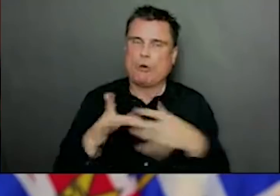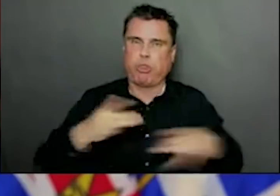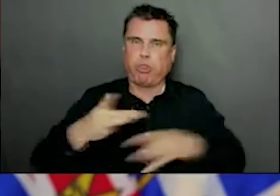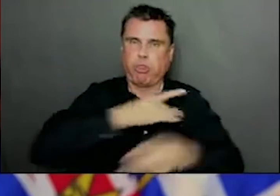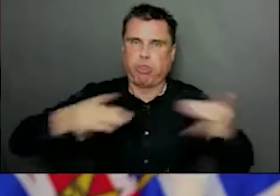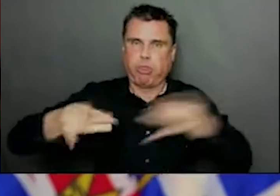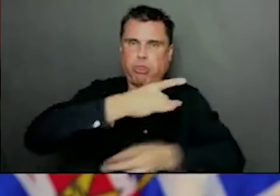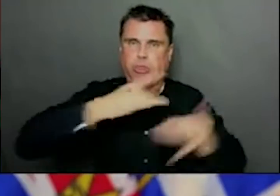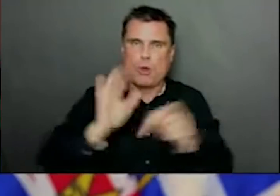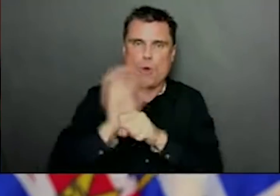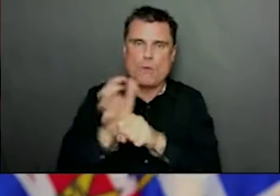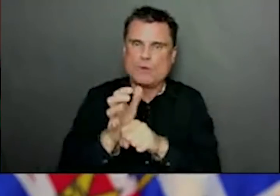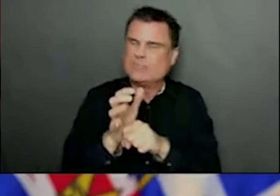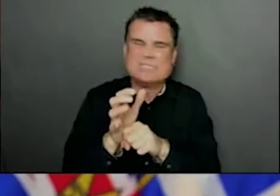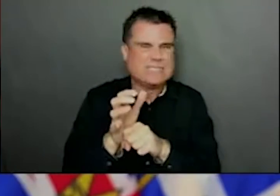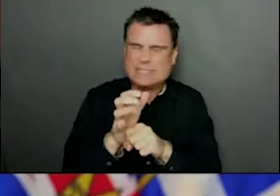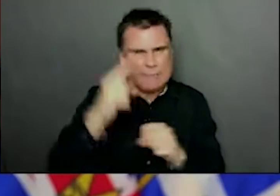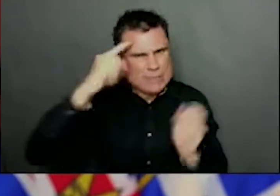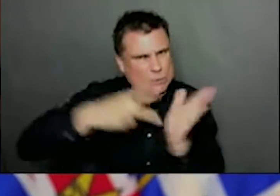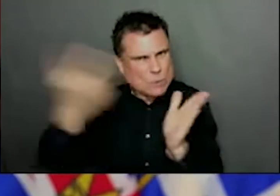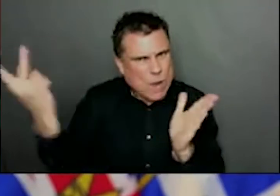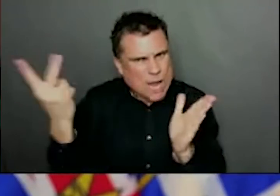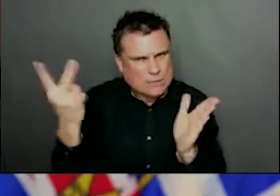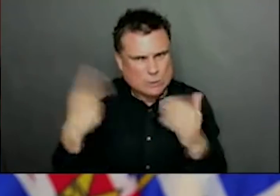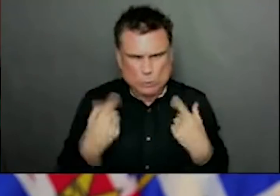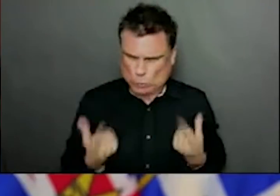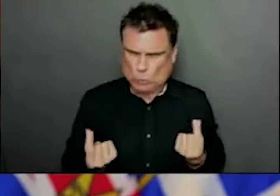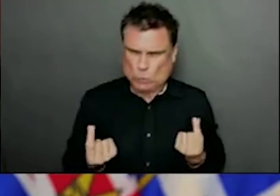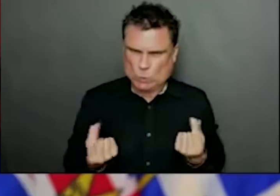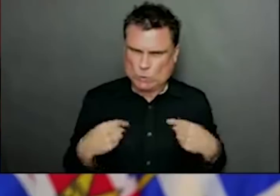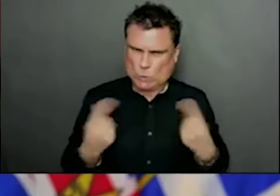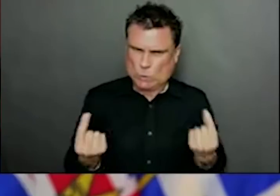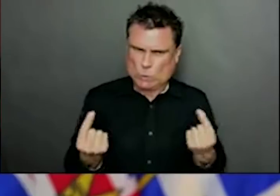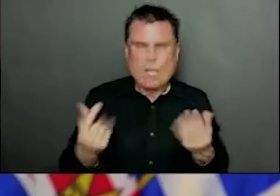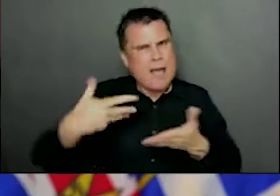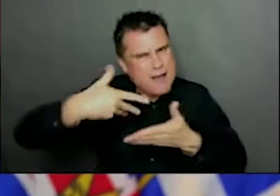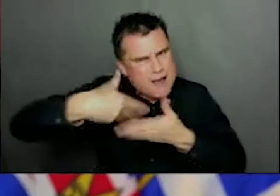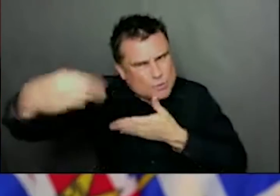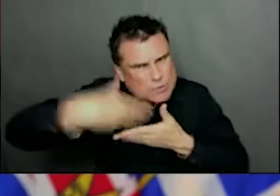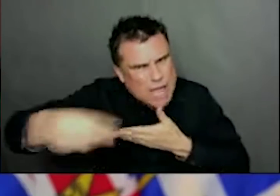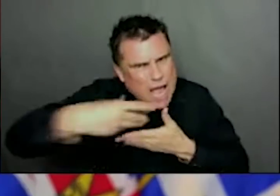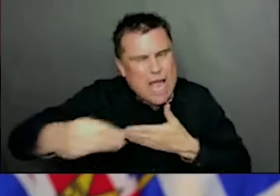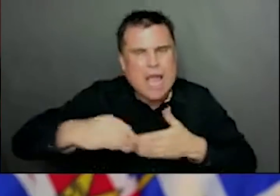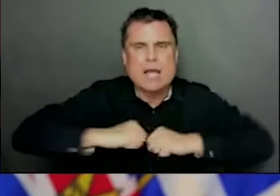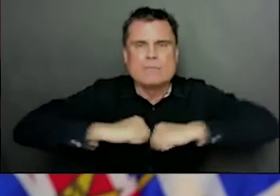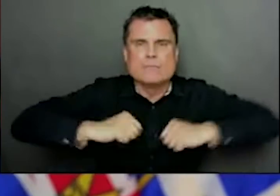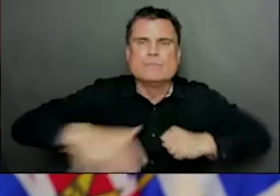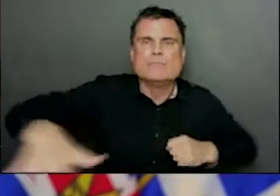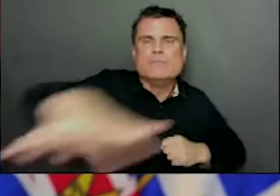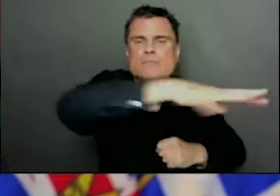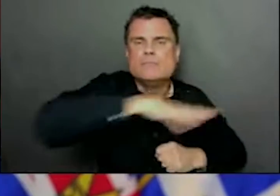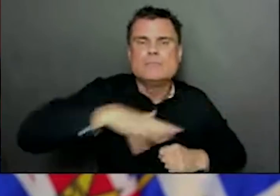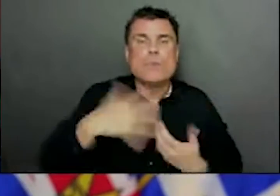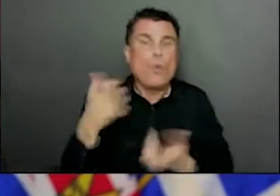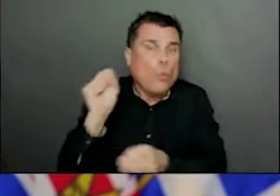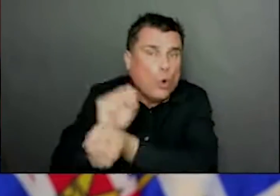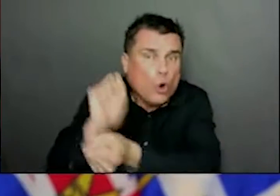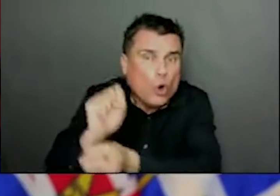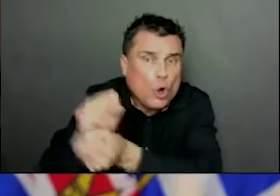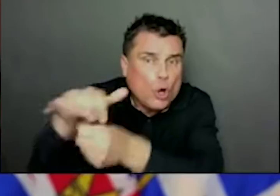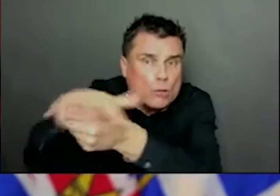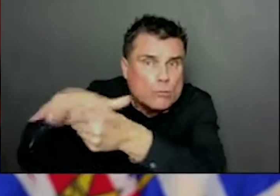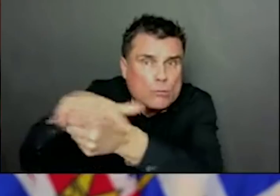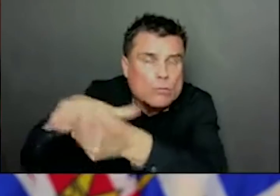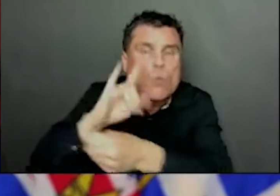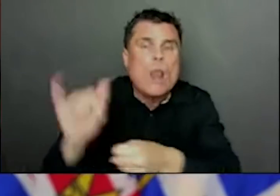and workplaces, that is a concern. We know the vast majority of people in British Columbia are doing the